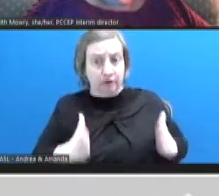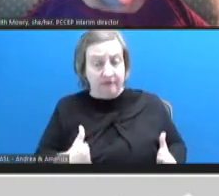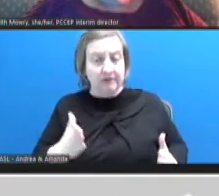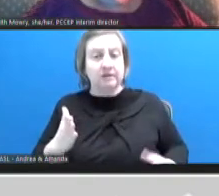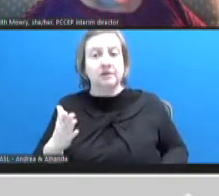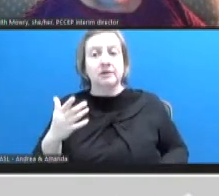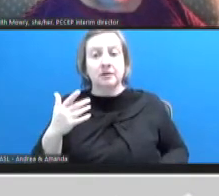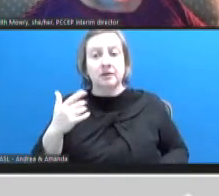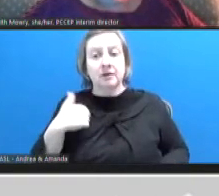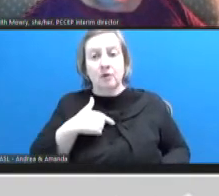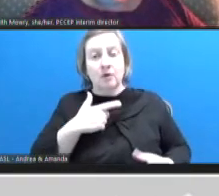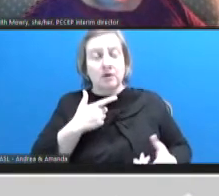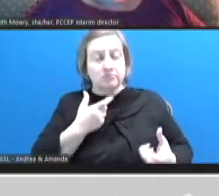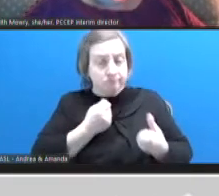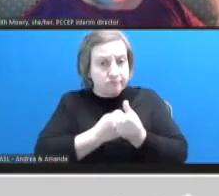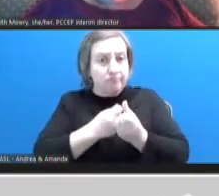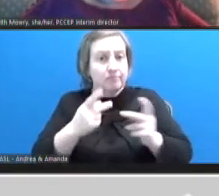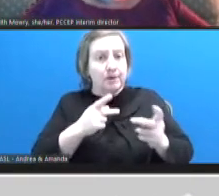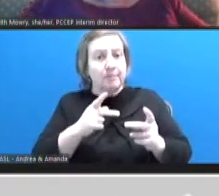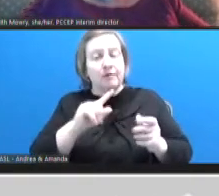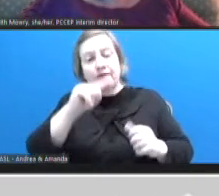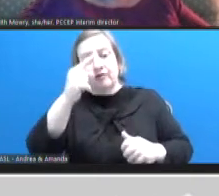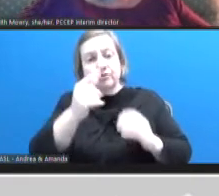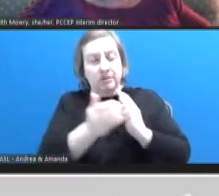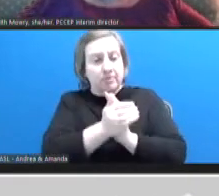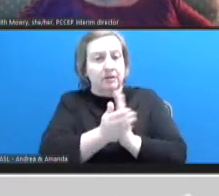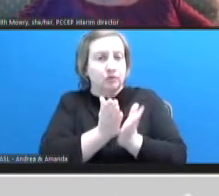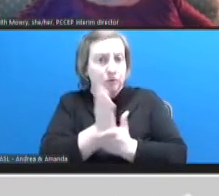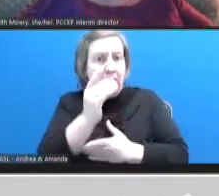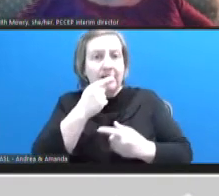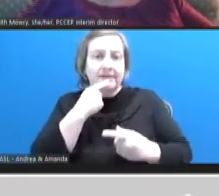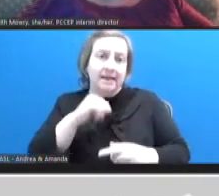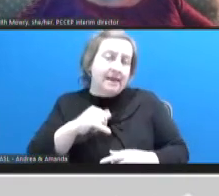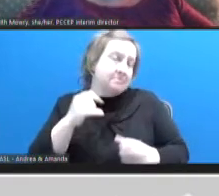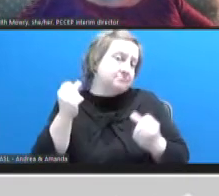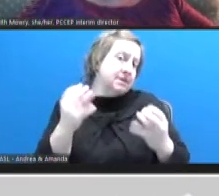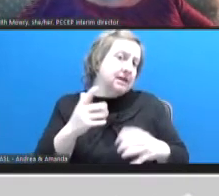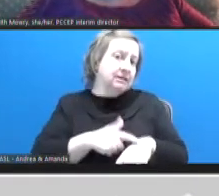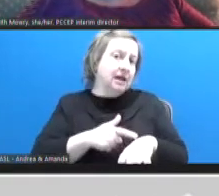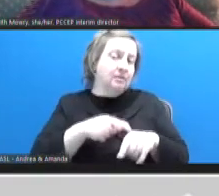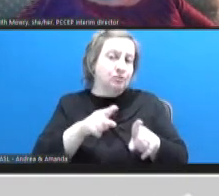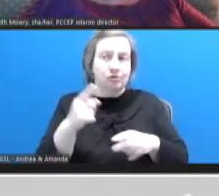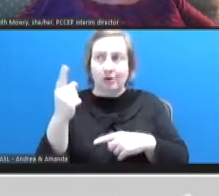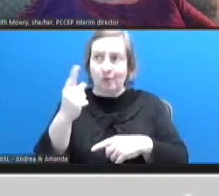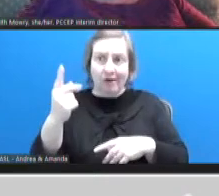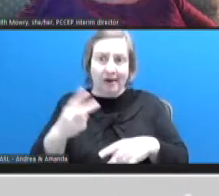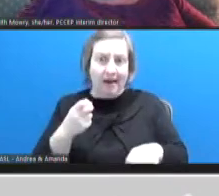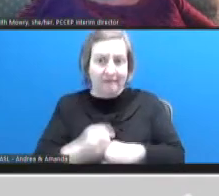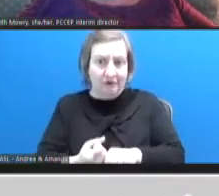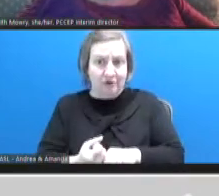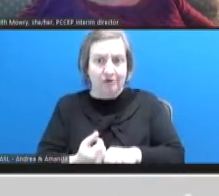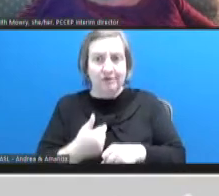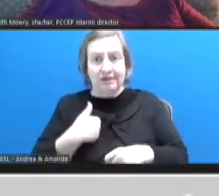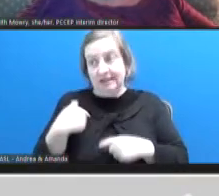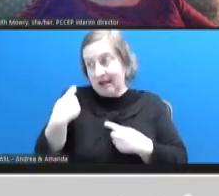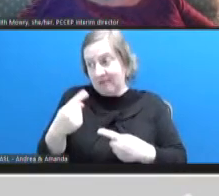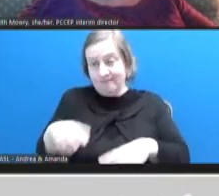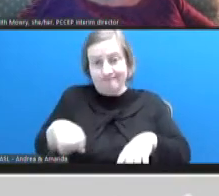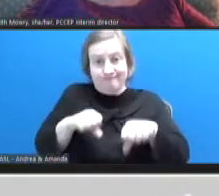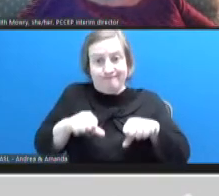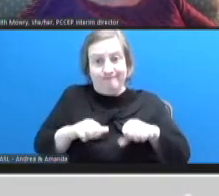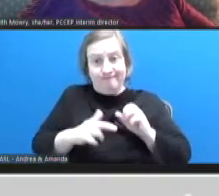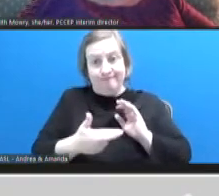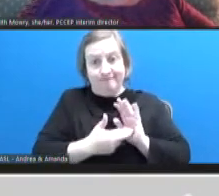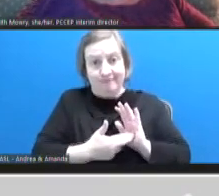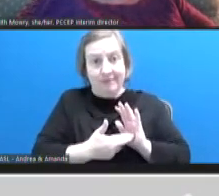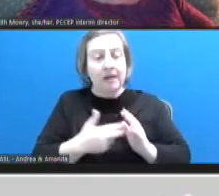people's First Amendment rights. I've said that a ton, you know, throughout the year and a half. And, you know, I've been in this chair, and that, you know, we have a